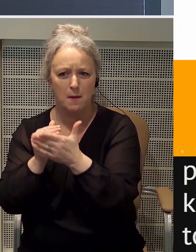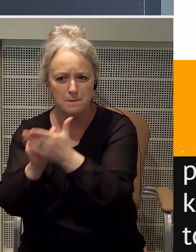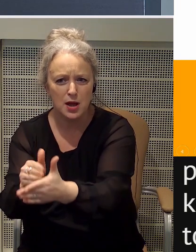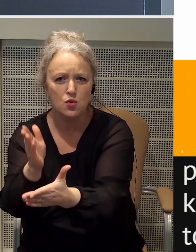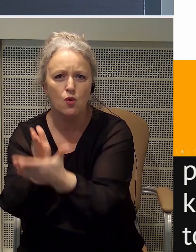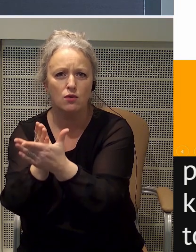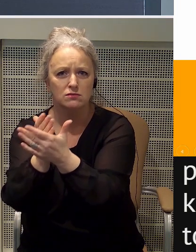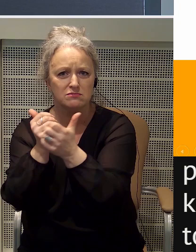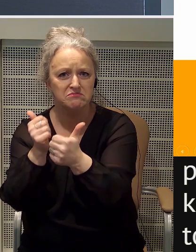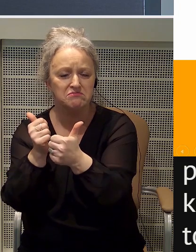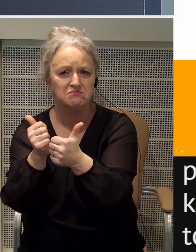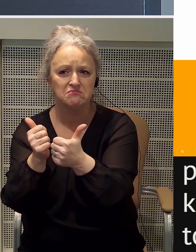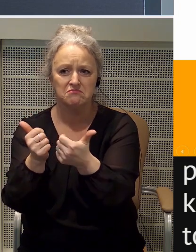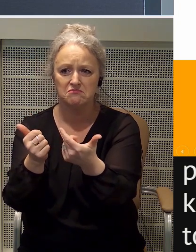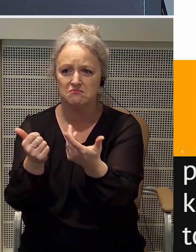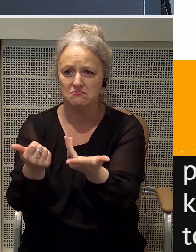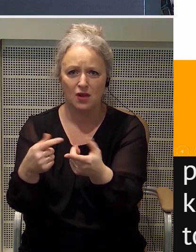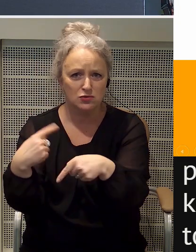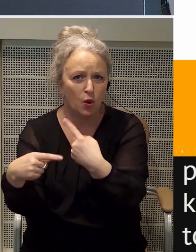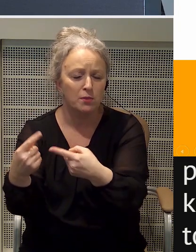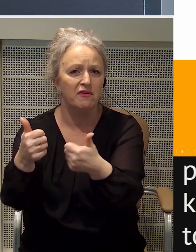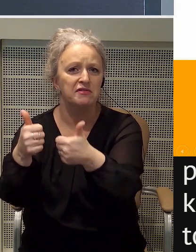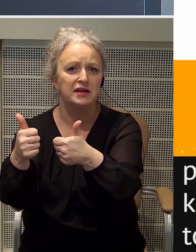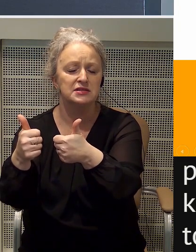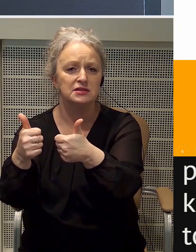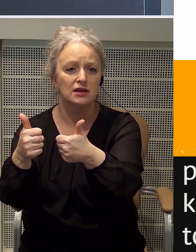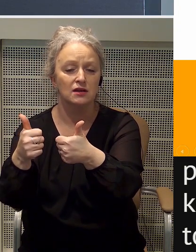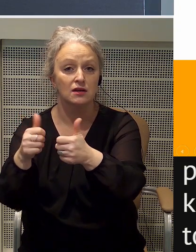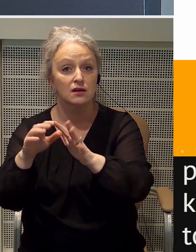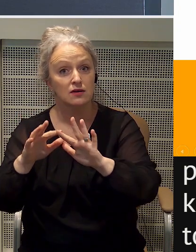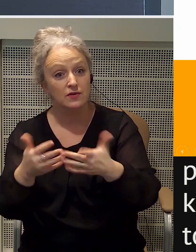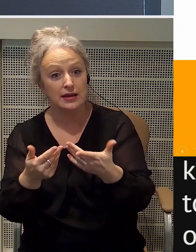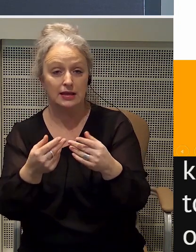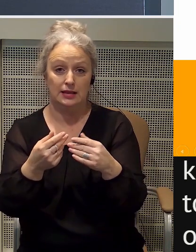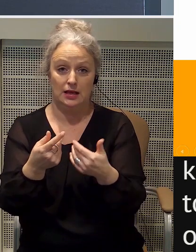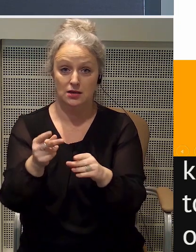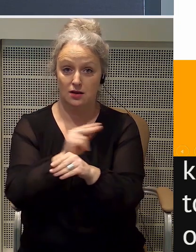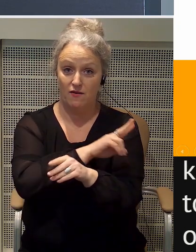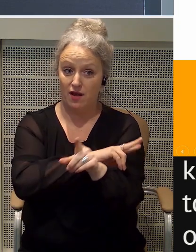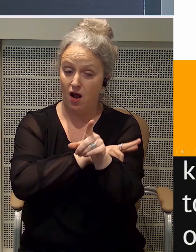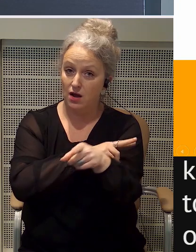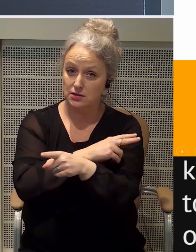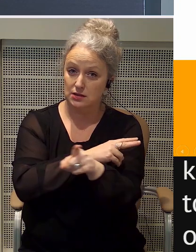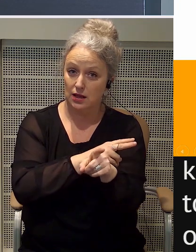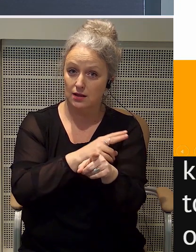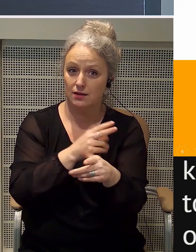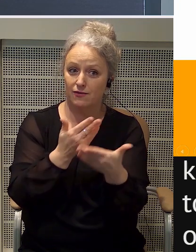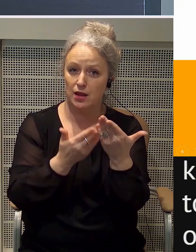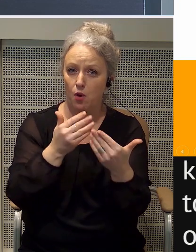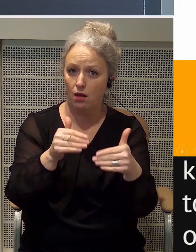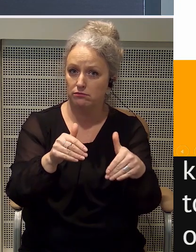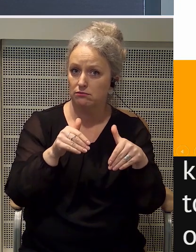So even brand new and innovative treatments work better